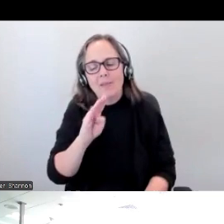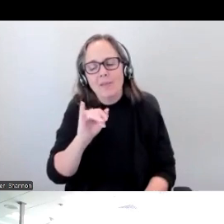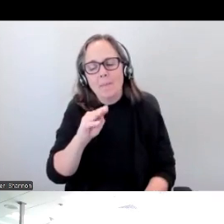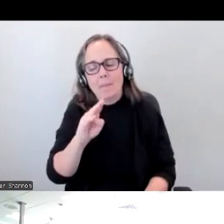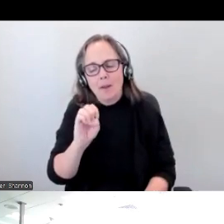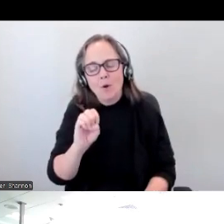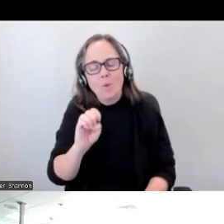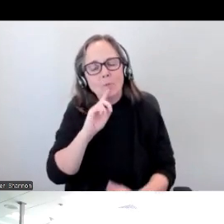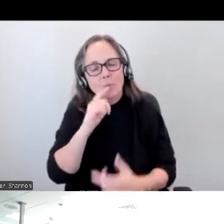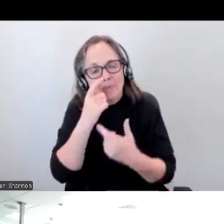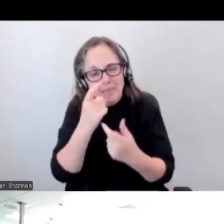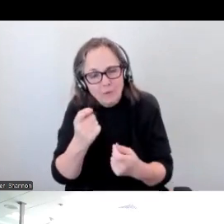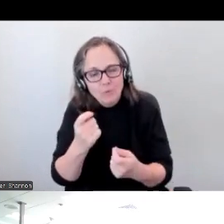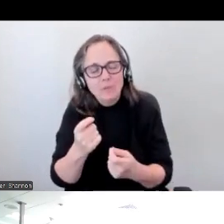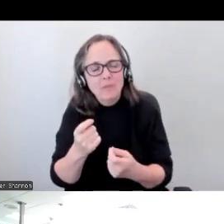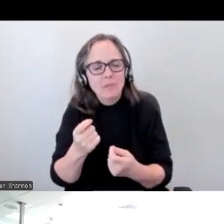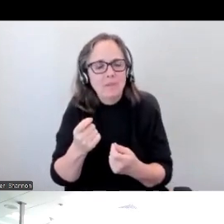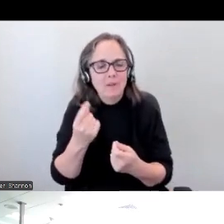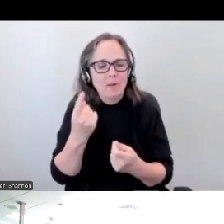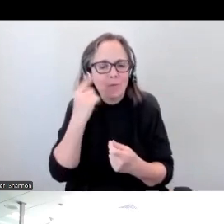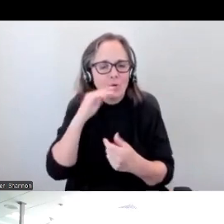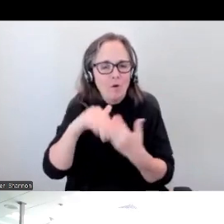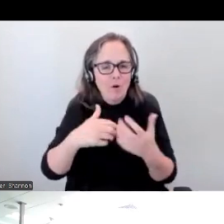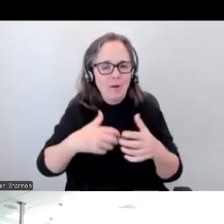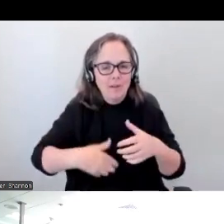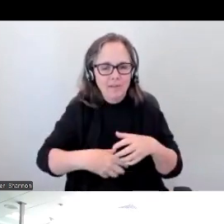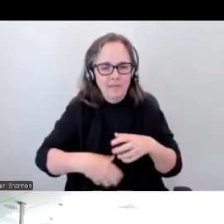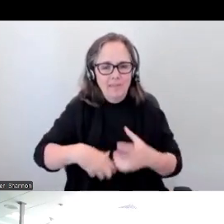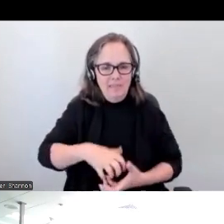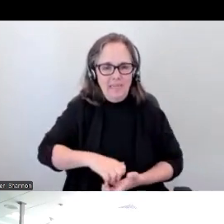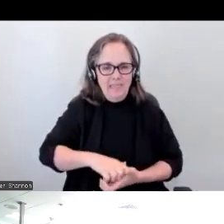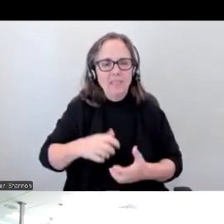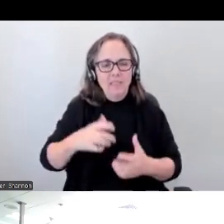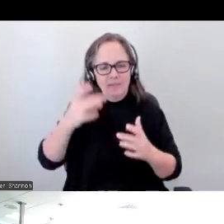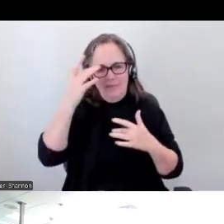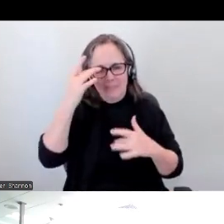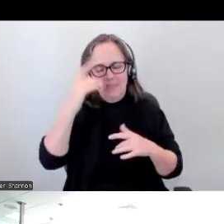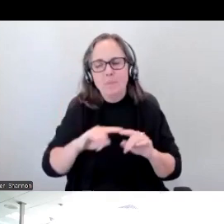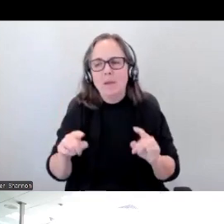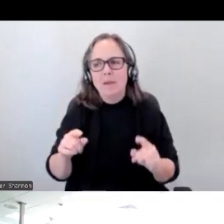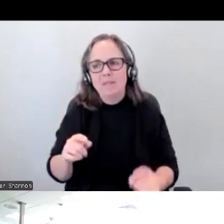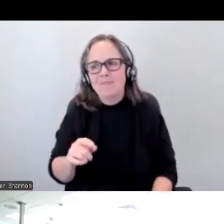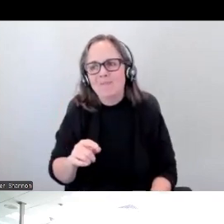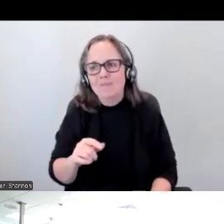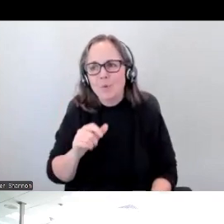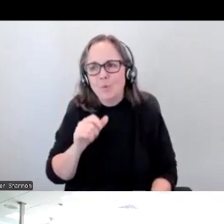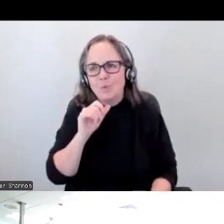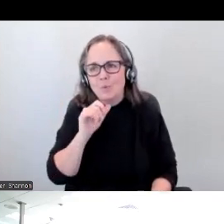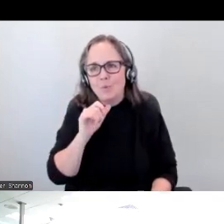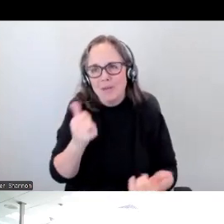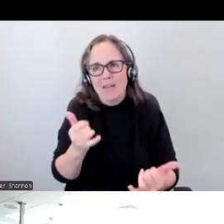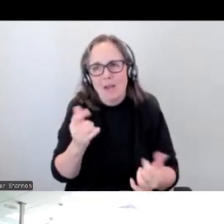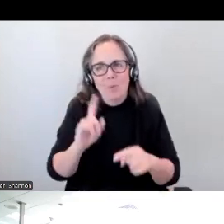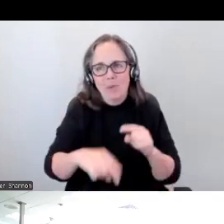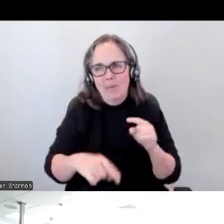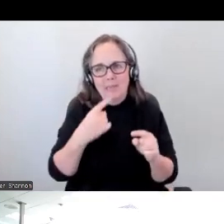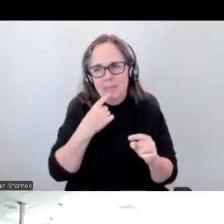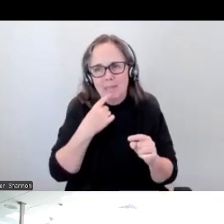super interesting in terms of all digestive diseases, but we're probably not at a point yet to